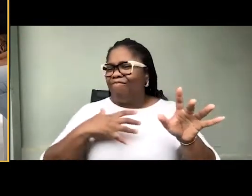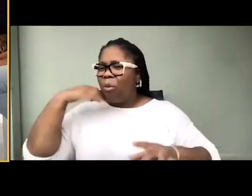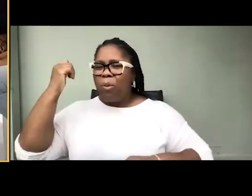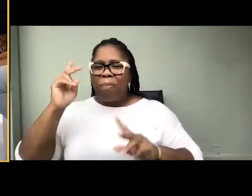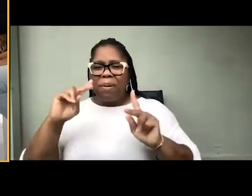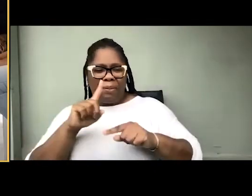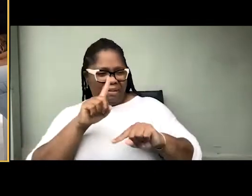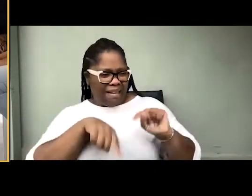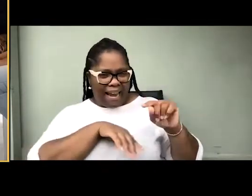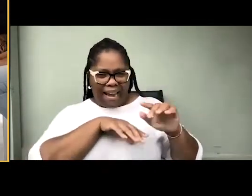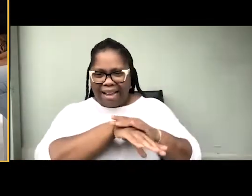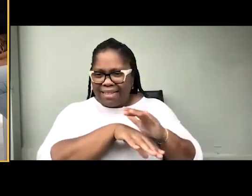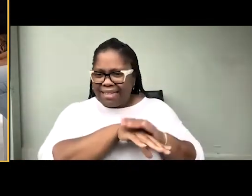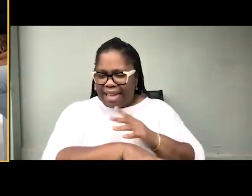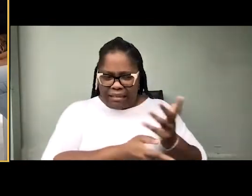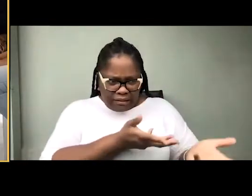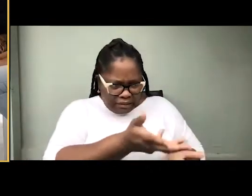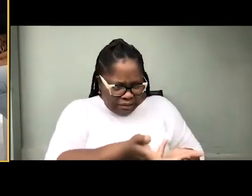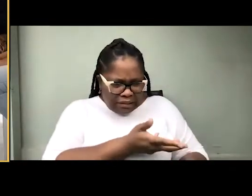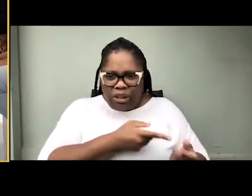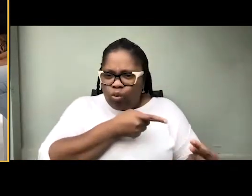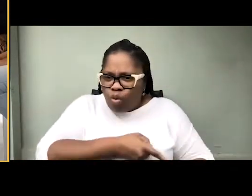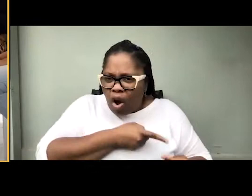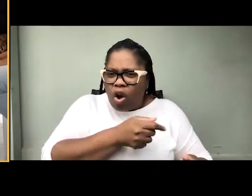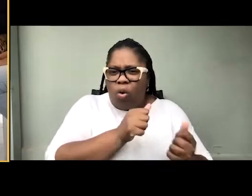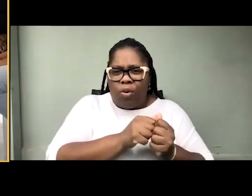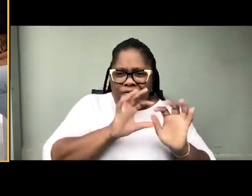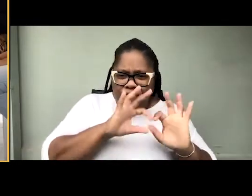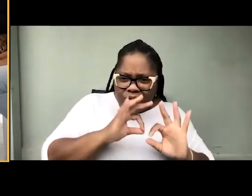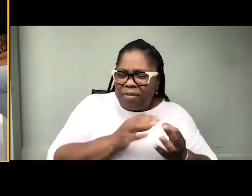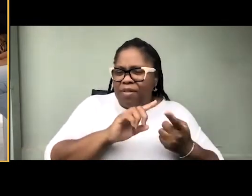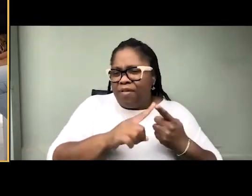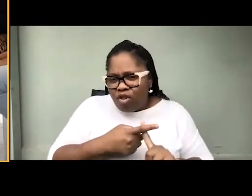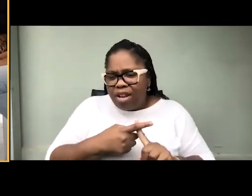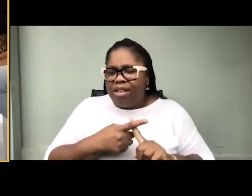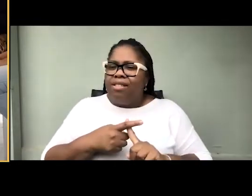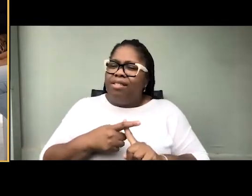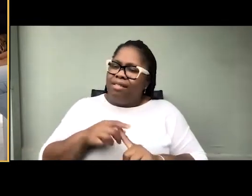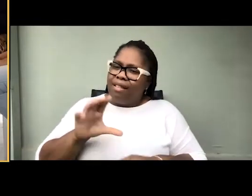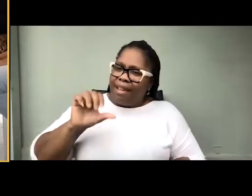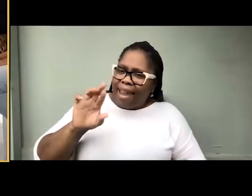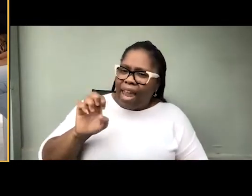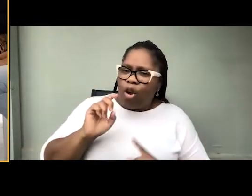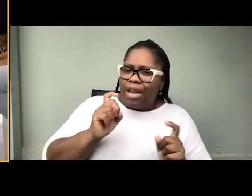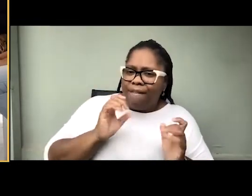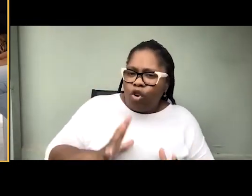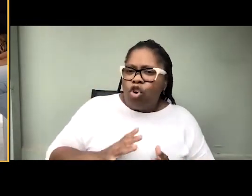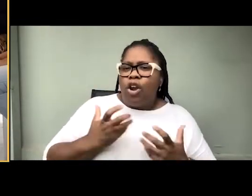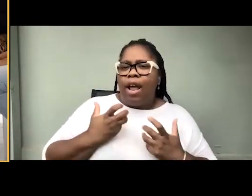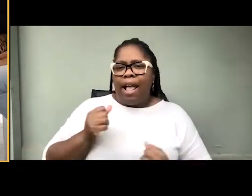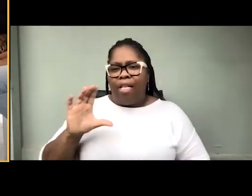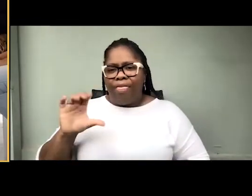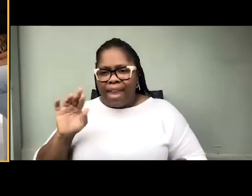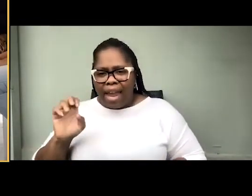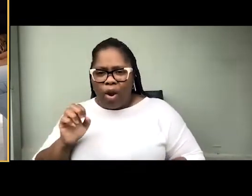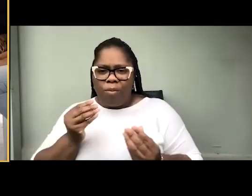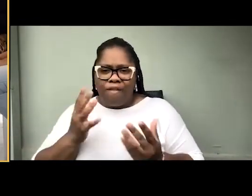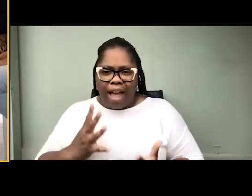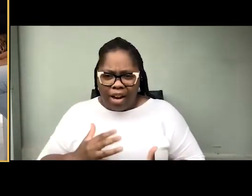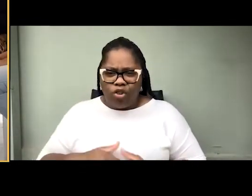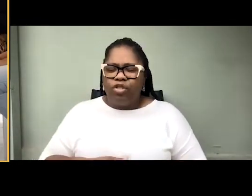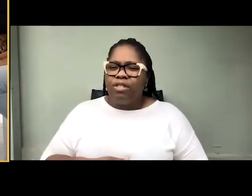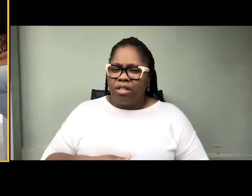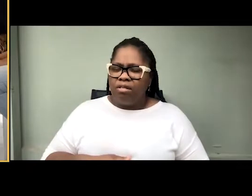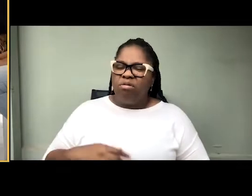able to connect with their friends, their families, their caregivers, and their healthcare providers. So we've been working on